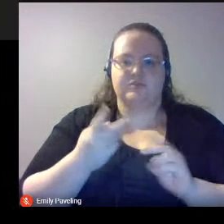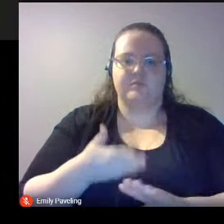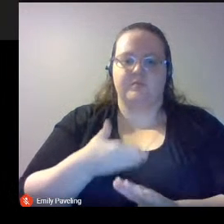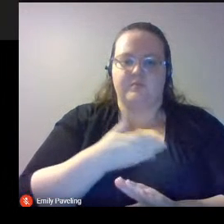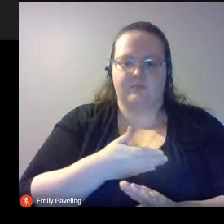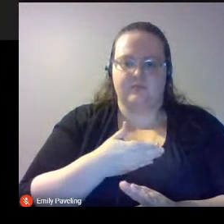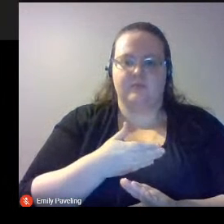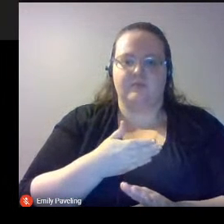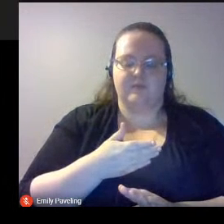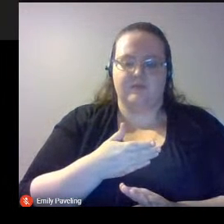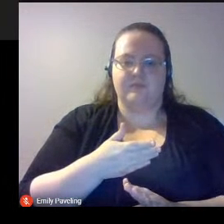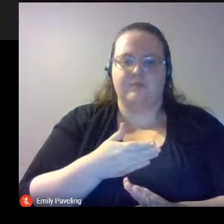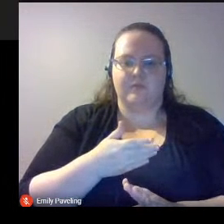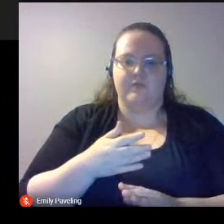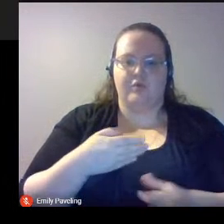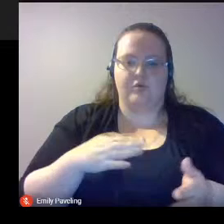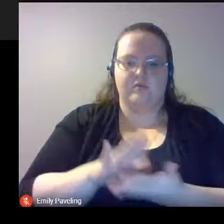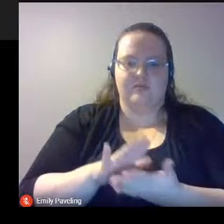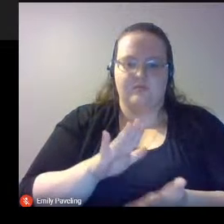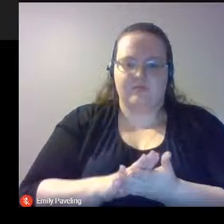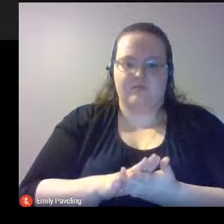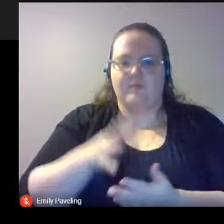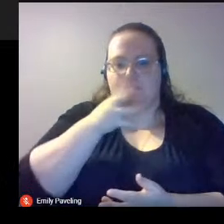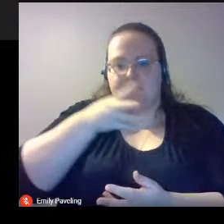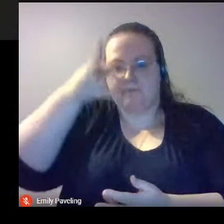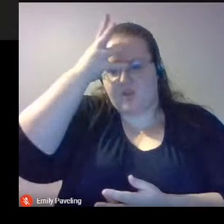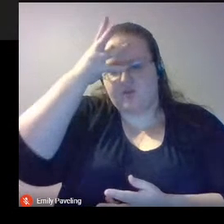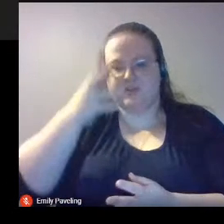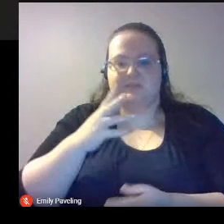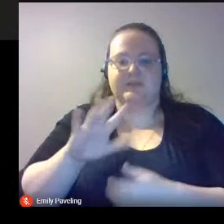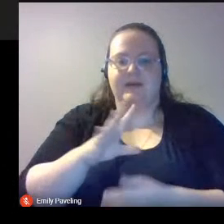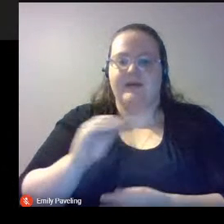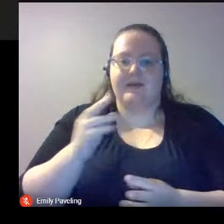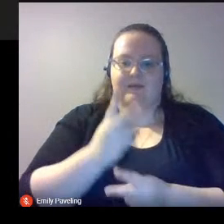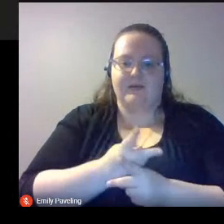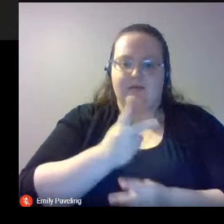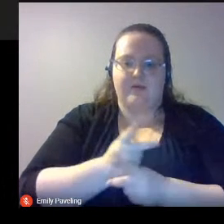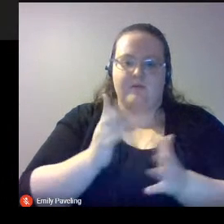guardians must perform daily screening of children for